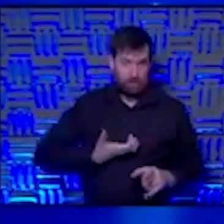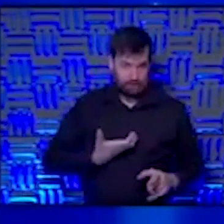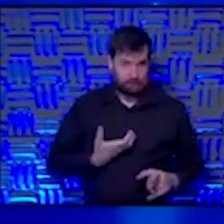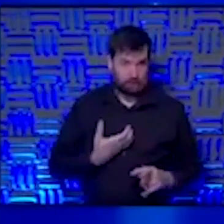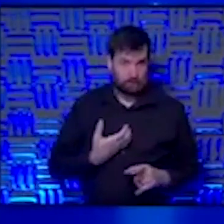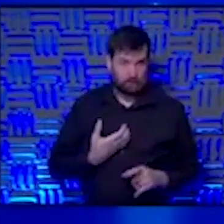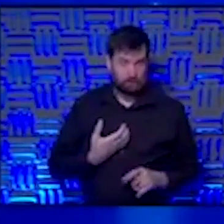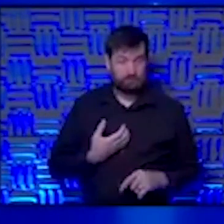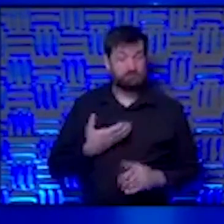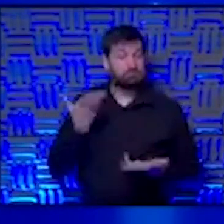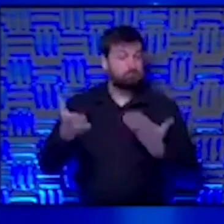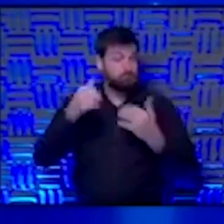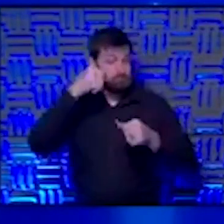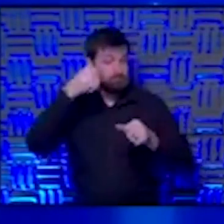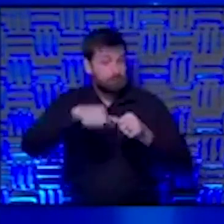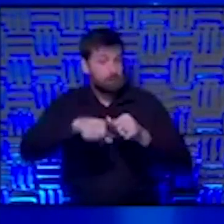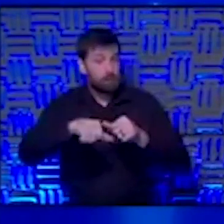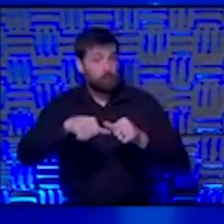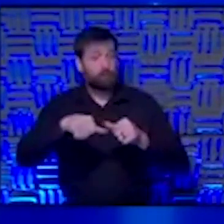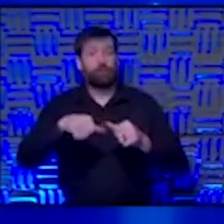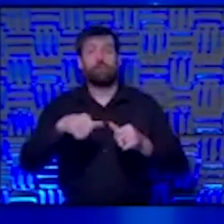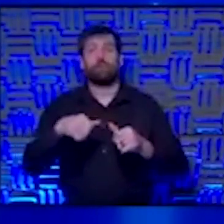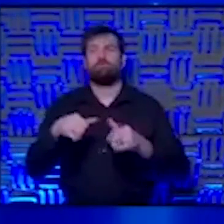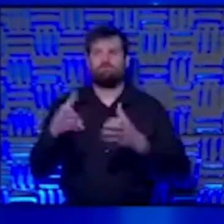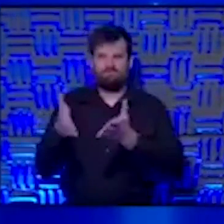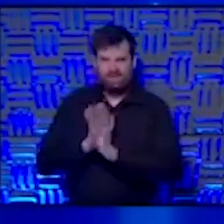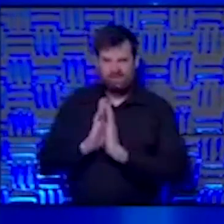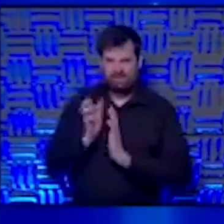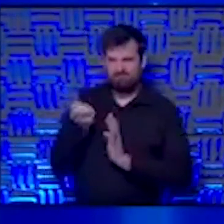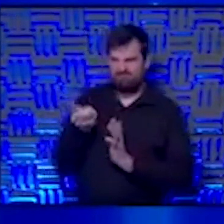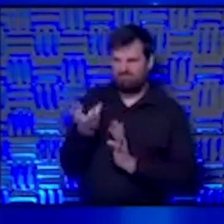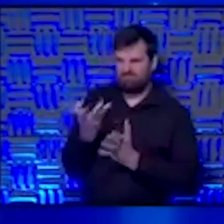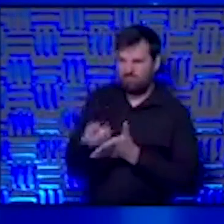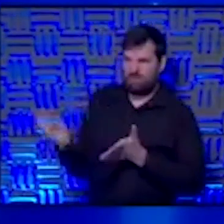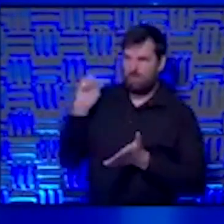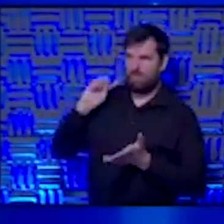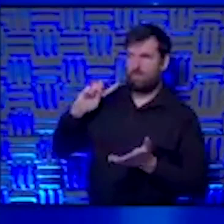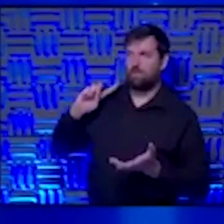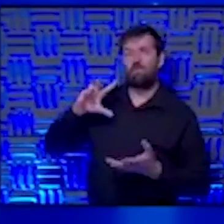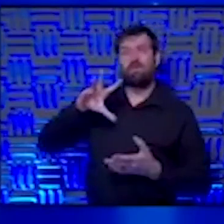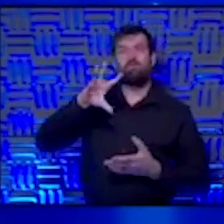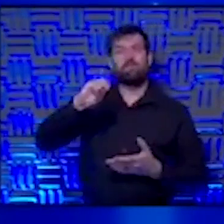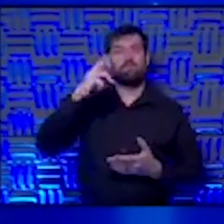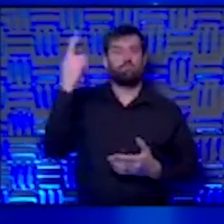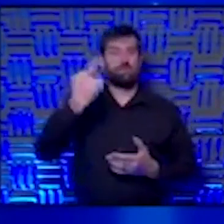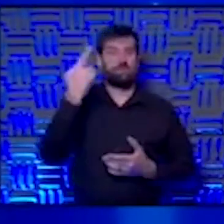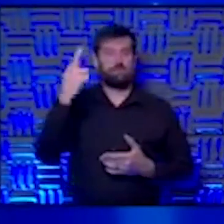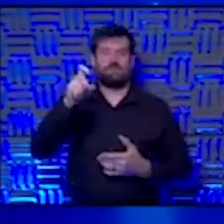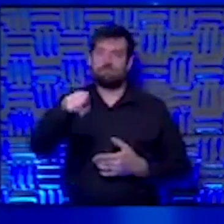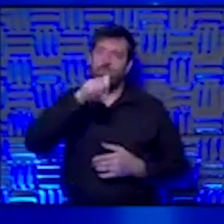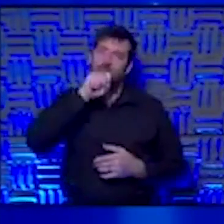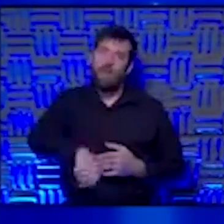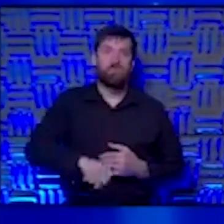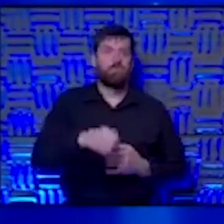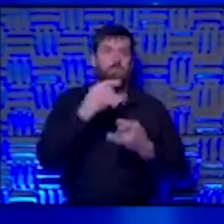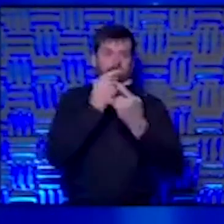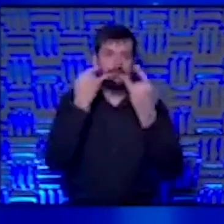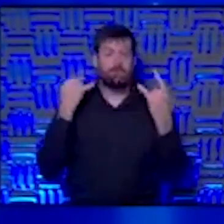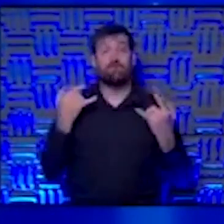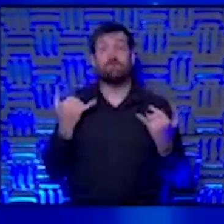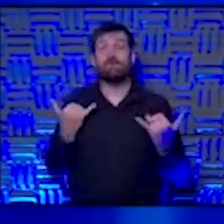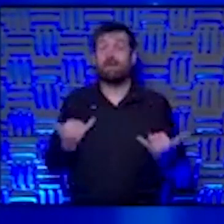Wednesday. You might recall asking you several weeks ago for the 50 reasons you love to wear the mask.